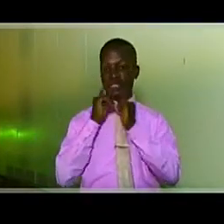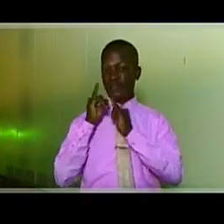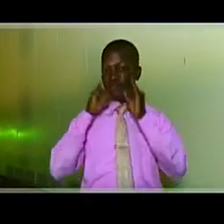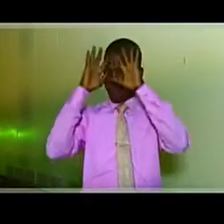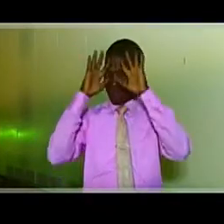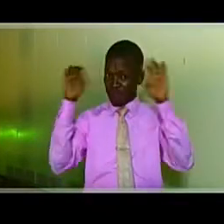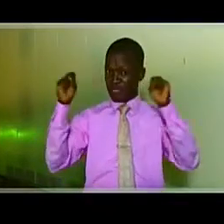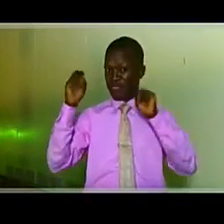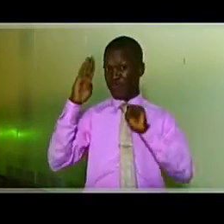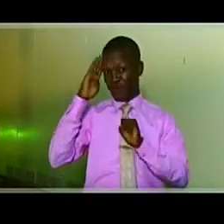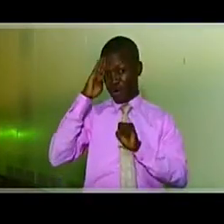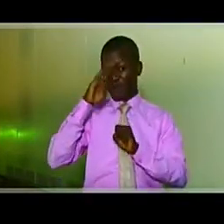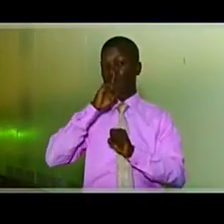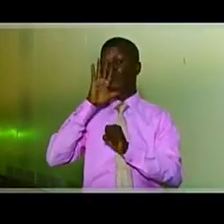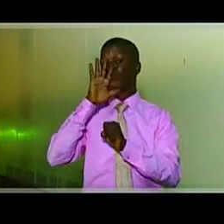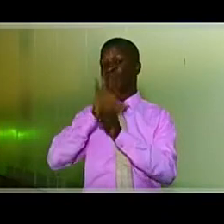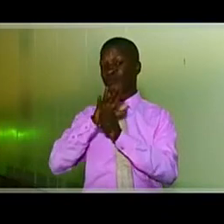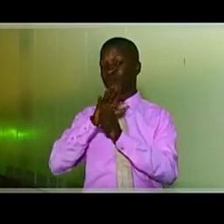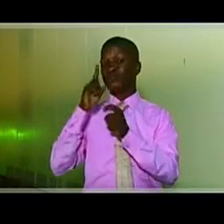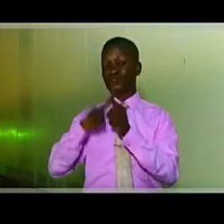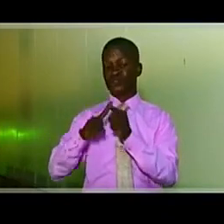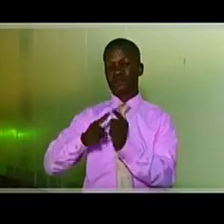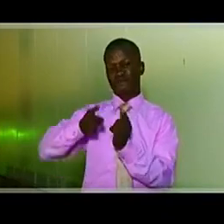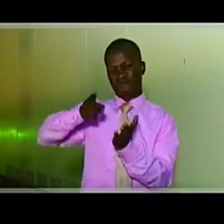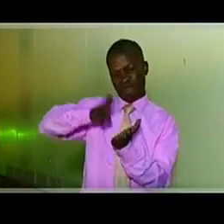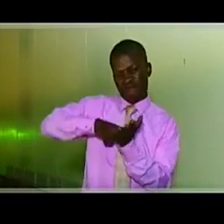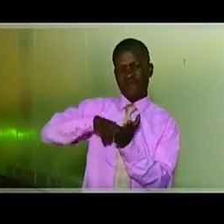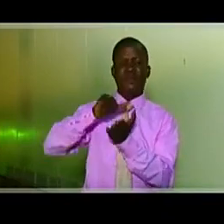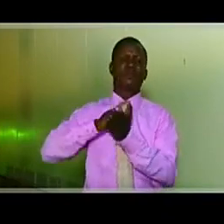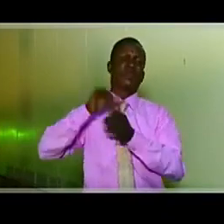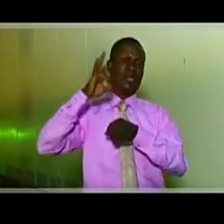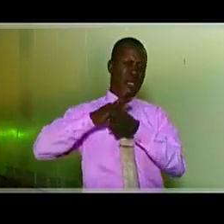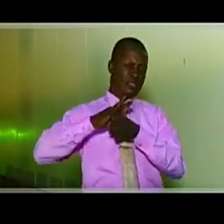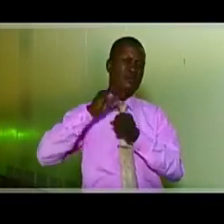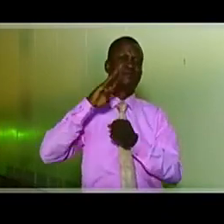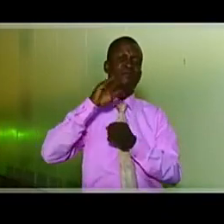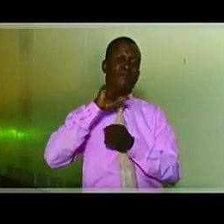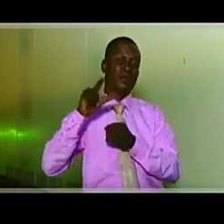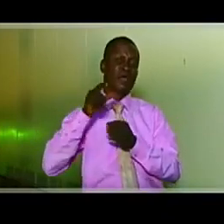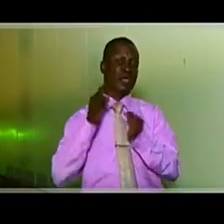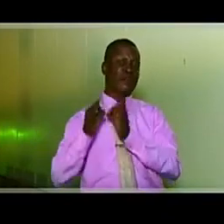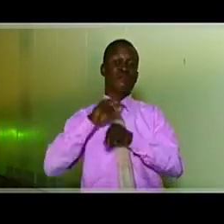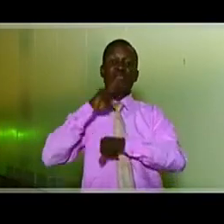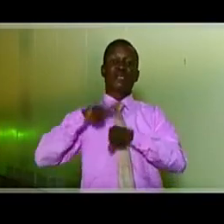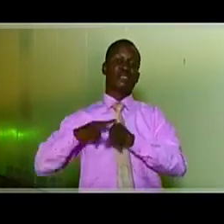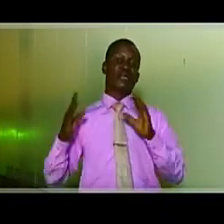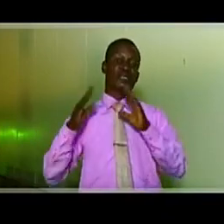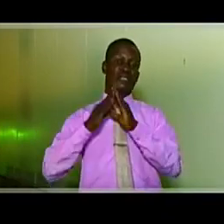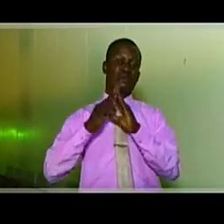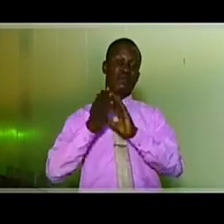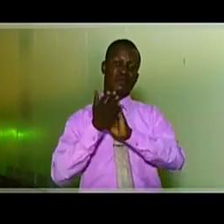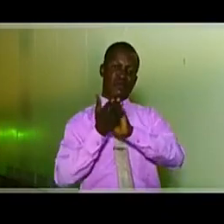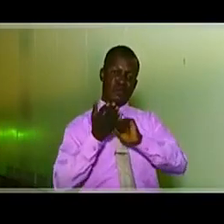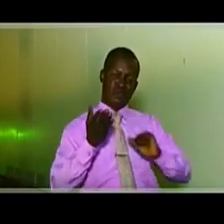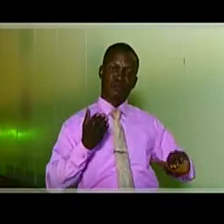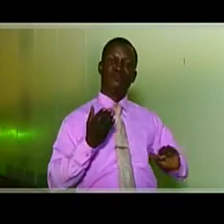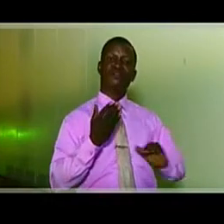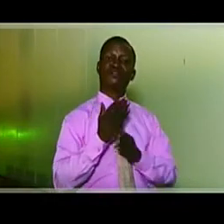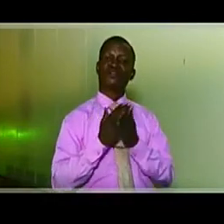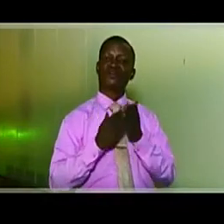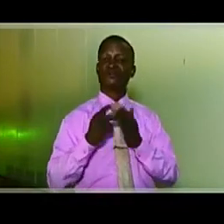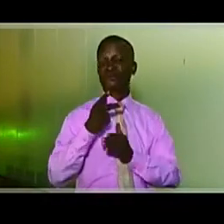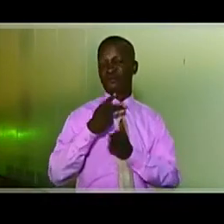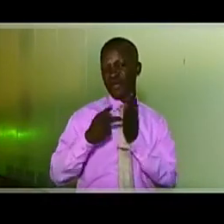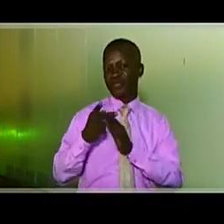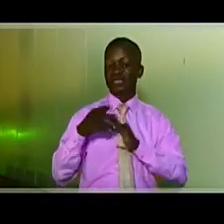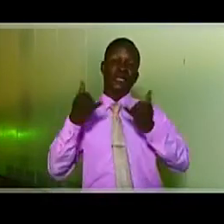Buhari promised to assent to the Electoral Bill should the National Assembly remove the contentious clause.